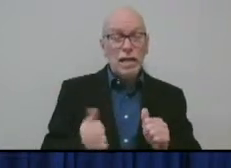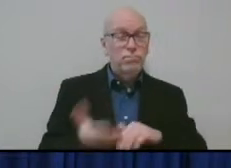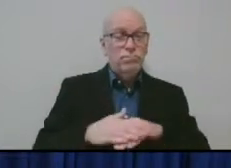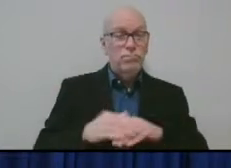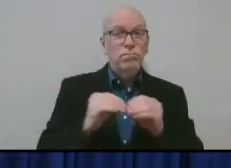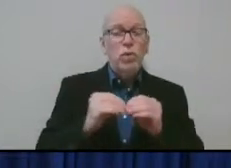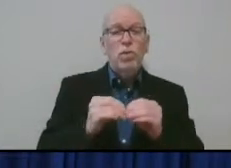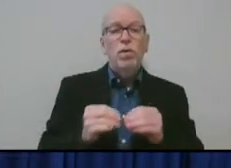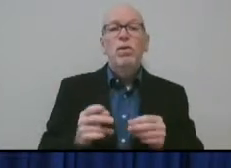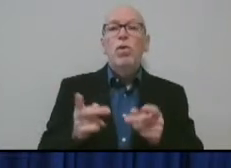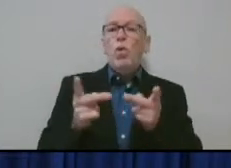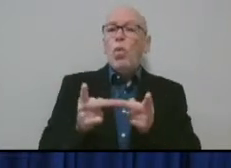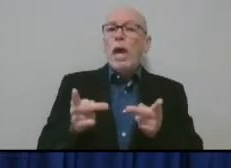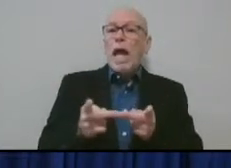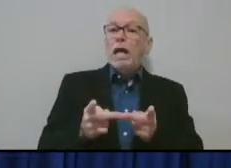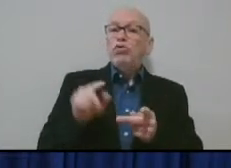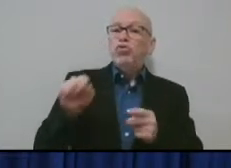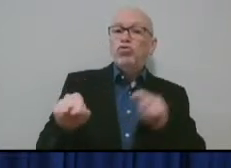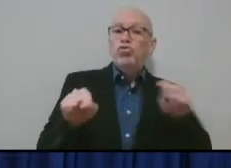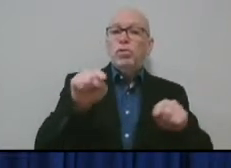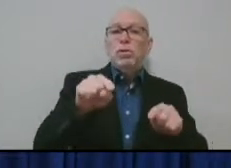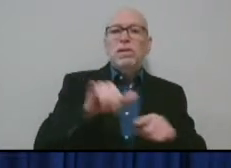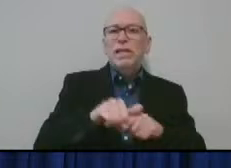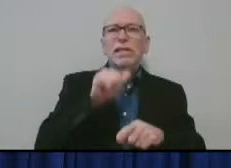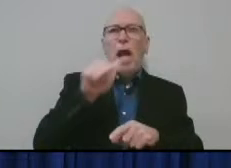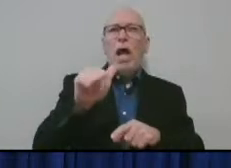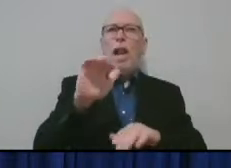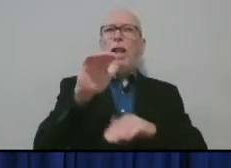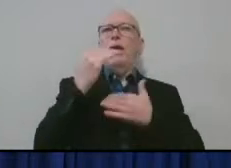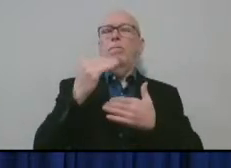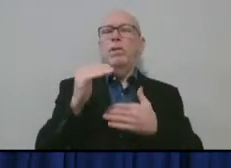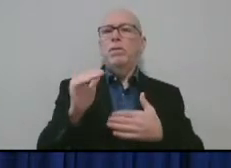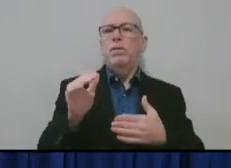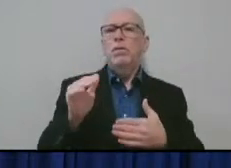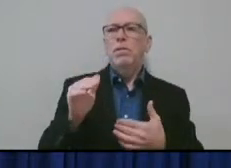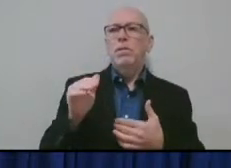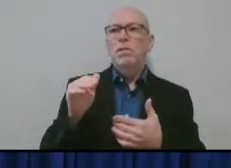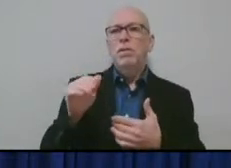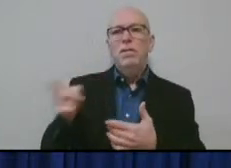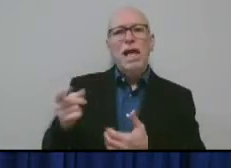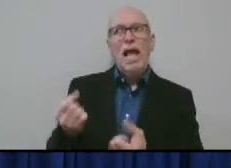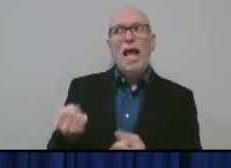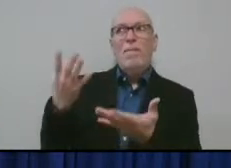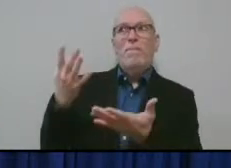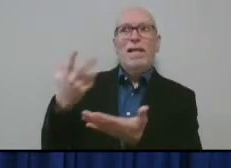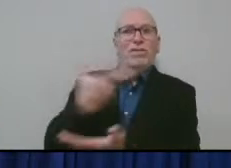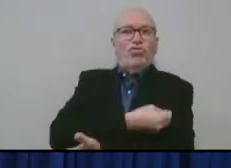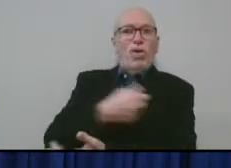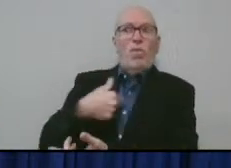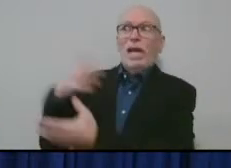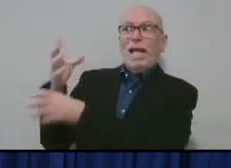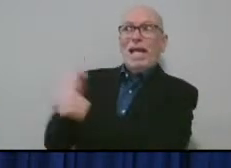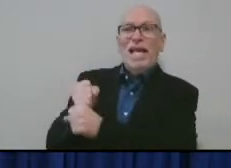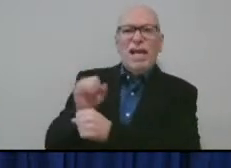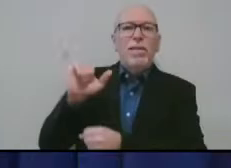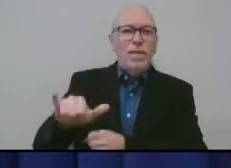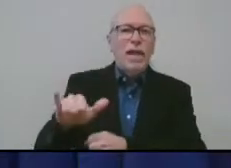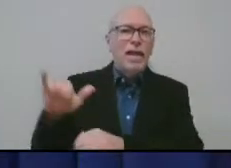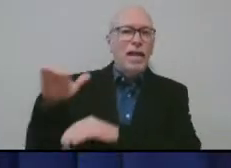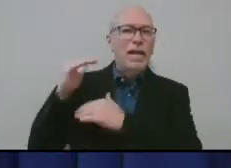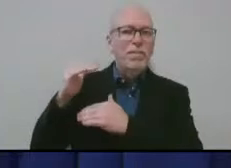locations aren't our limiting factor. It's just the inventory. And so, like Governor Polis